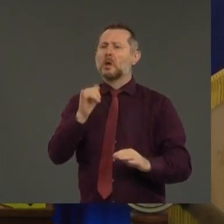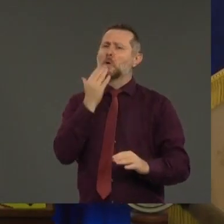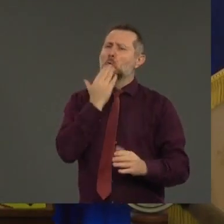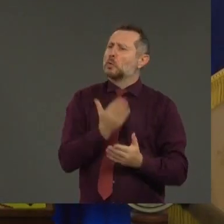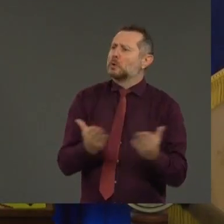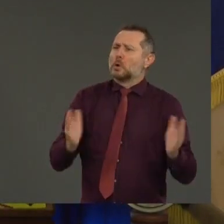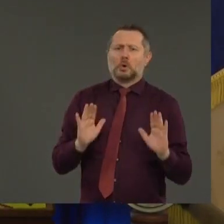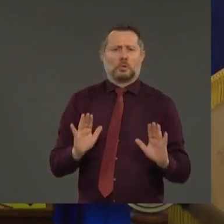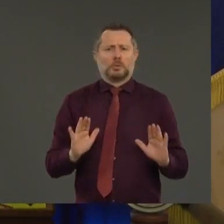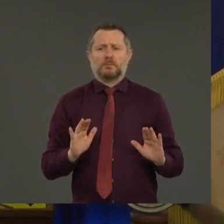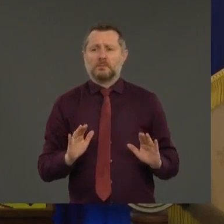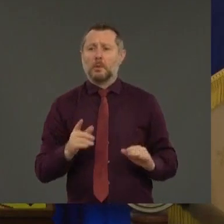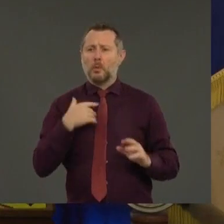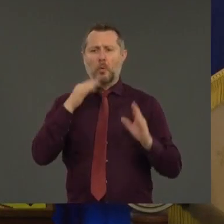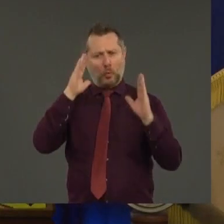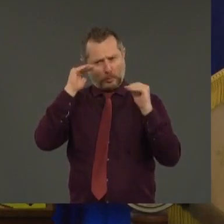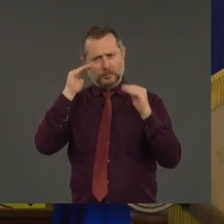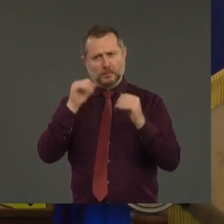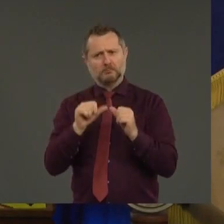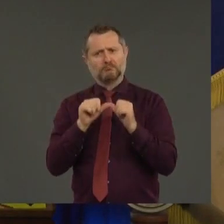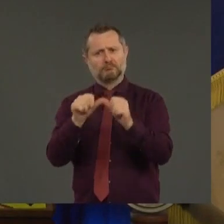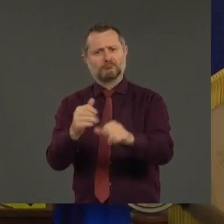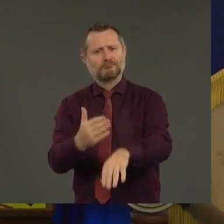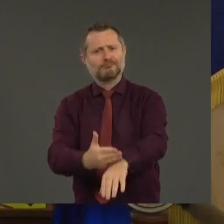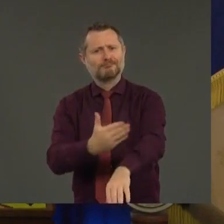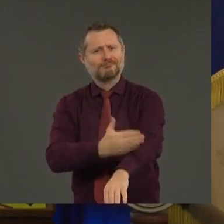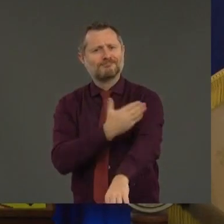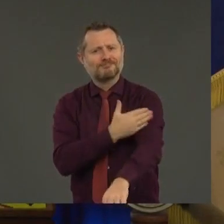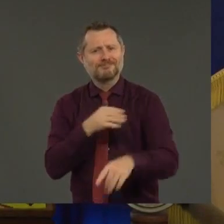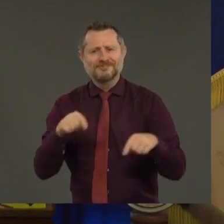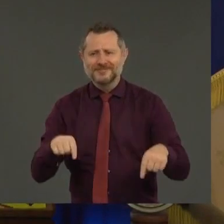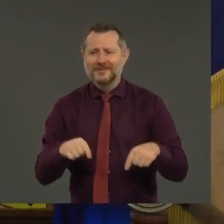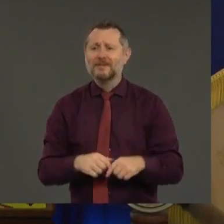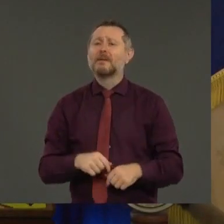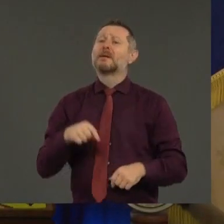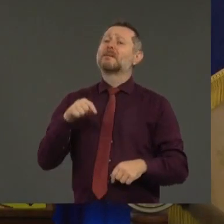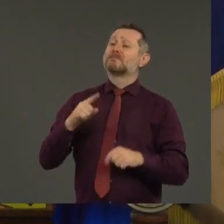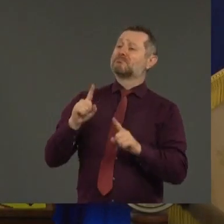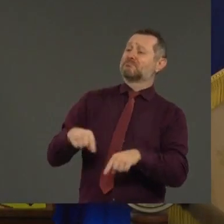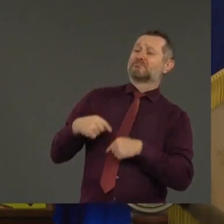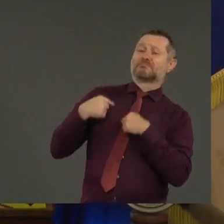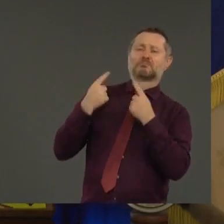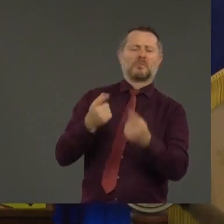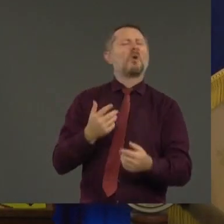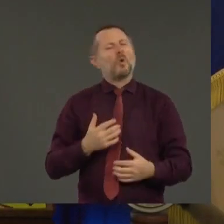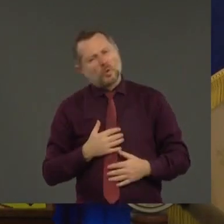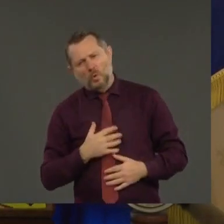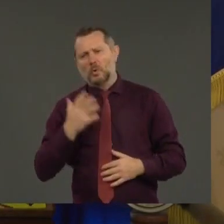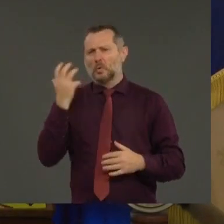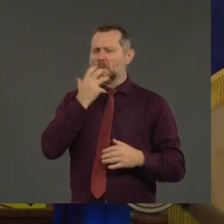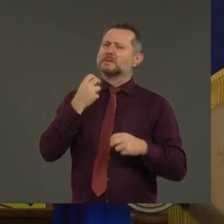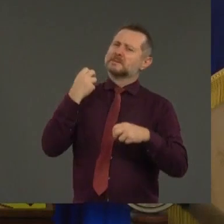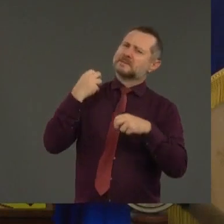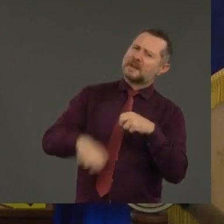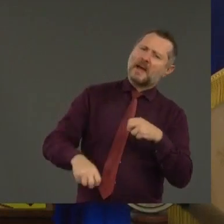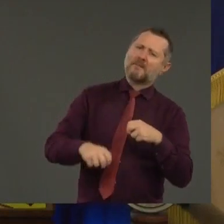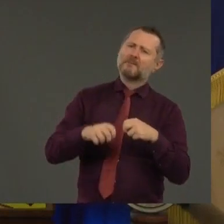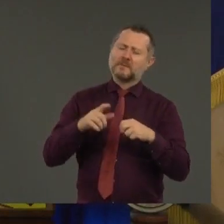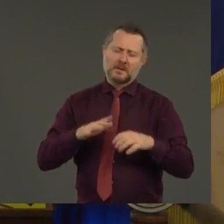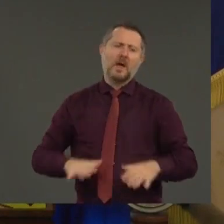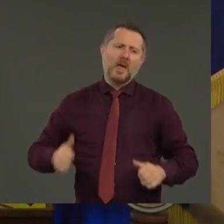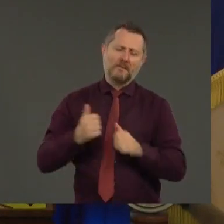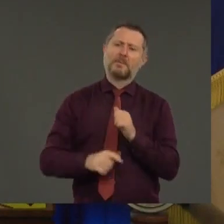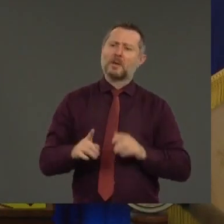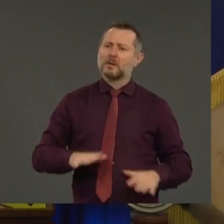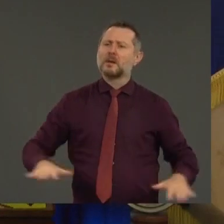And let's hope it stays that way. I know this period has been incredibly hard on all of us. I thought about